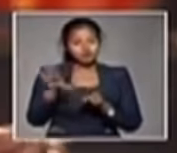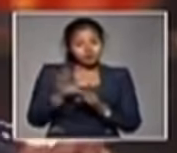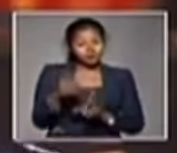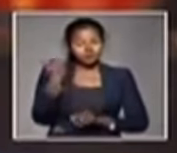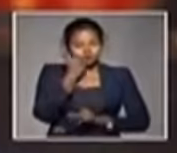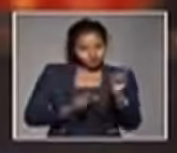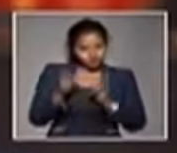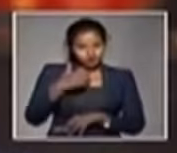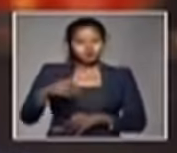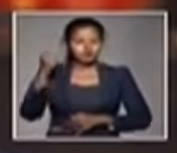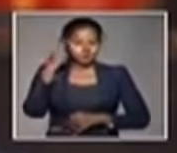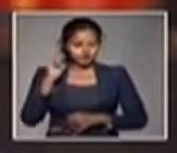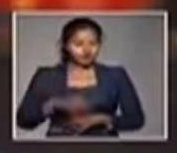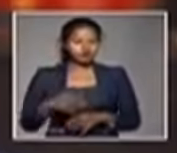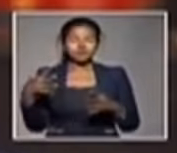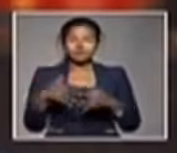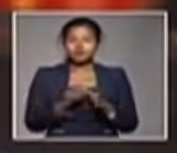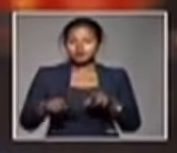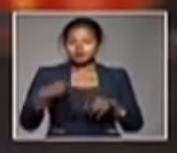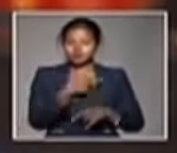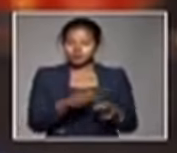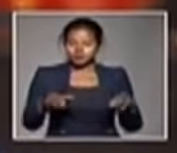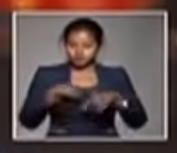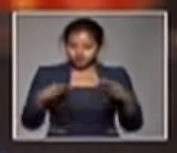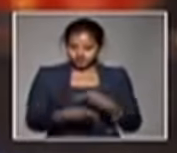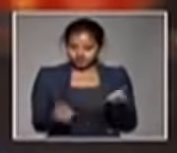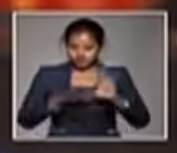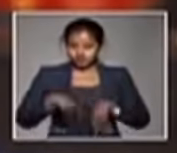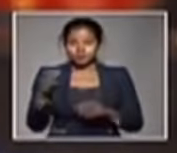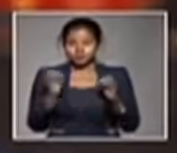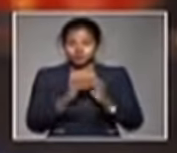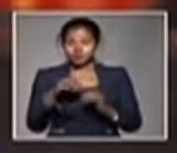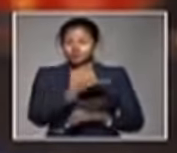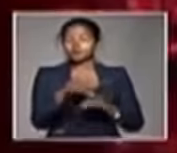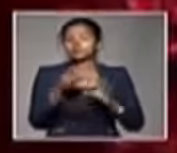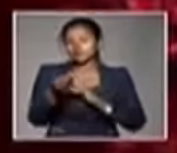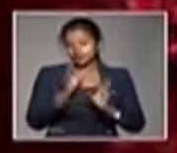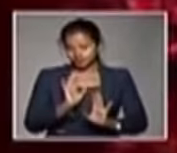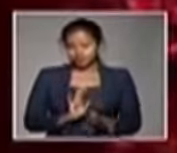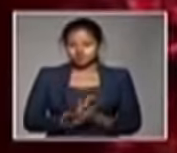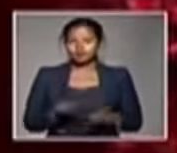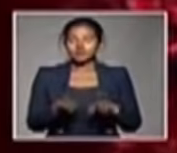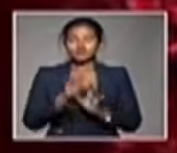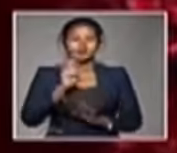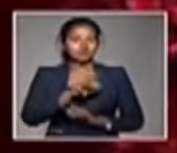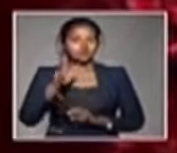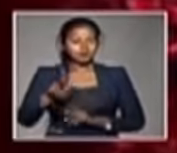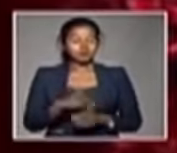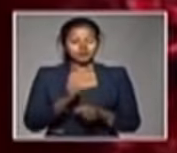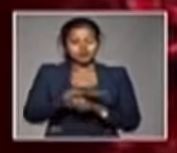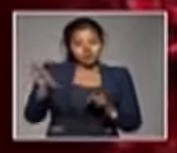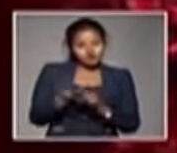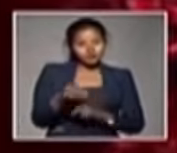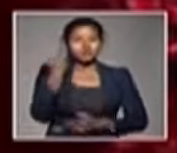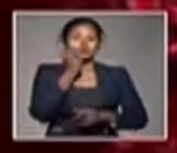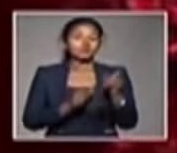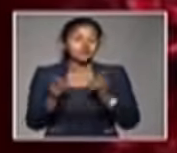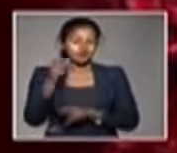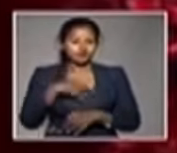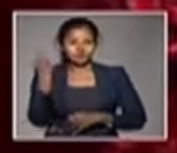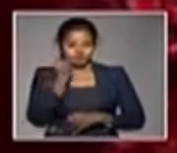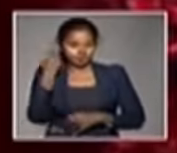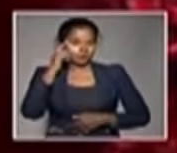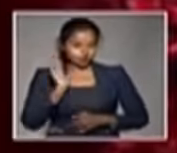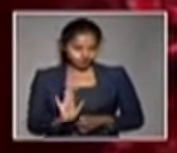identified from the Galle Fisheries Harbour, 20 from the Beruwala Fisheries Harbour. 48 COVID-19 cases were identified